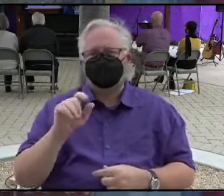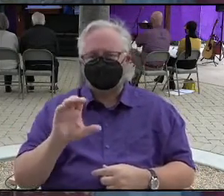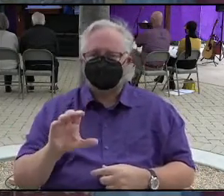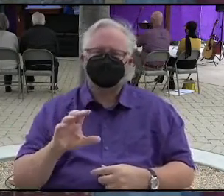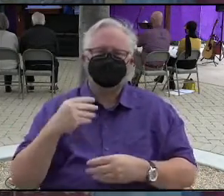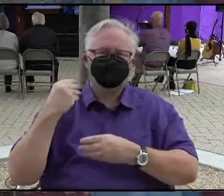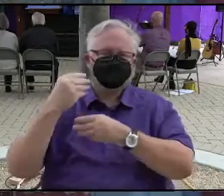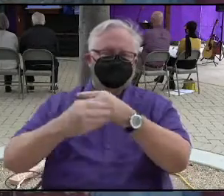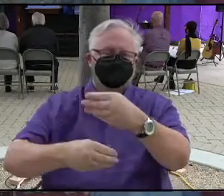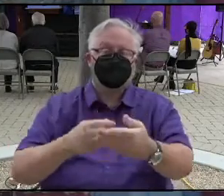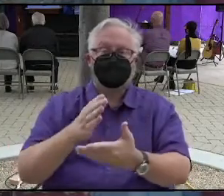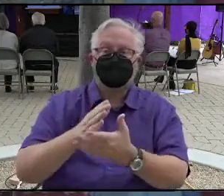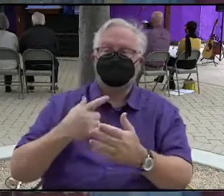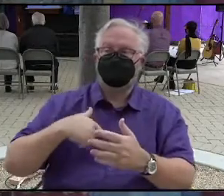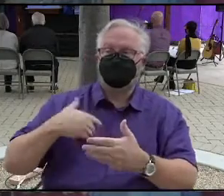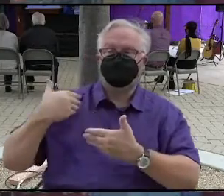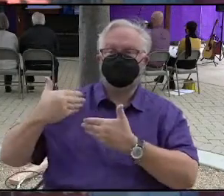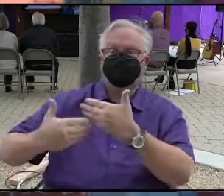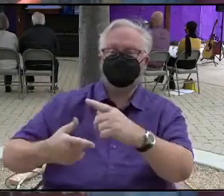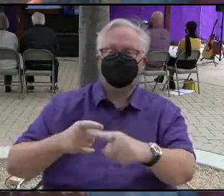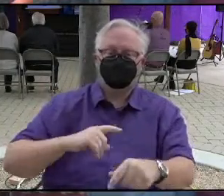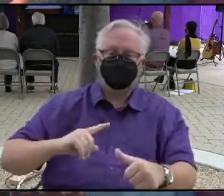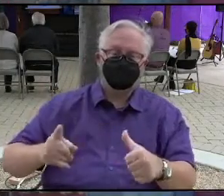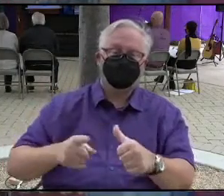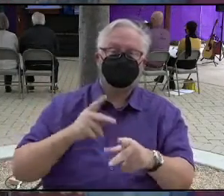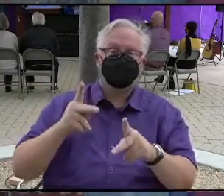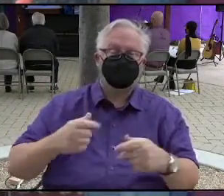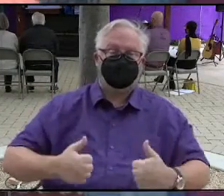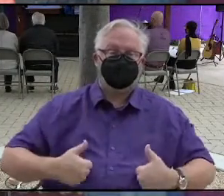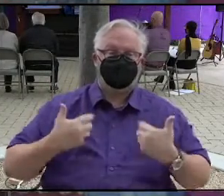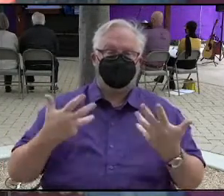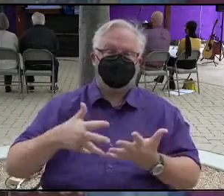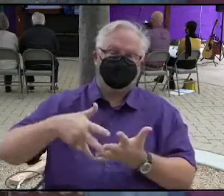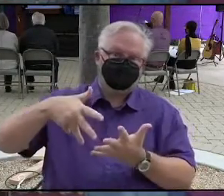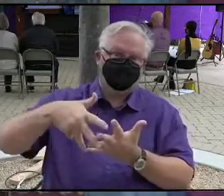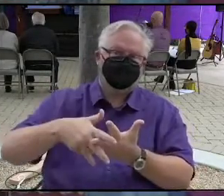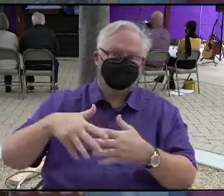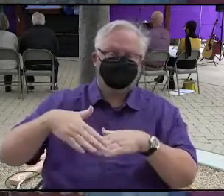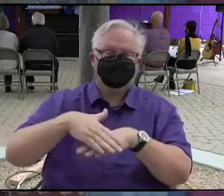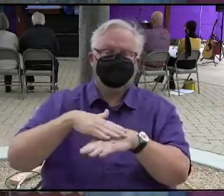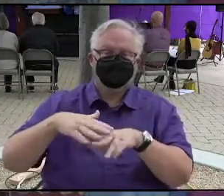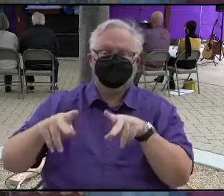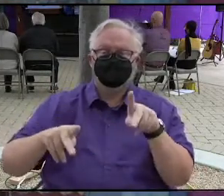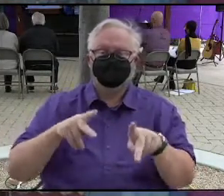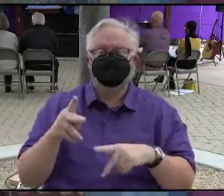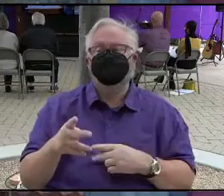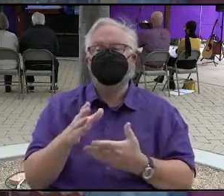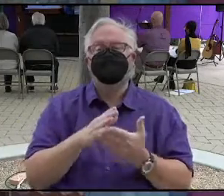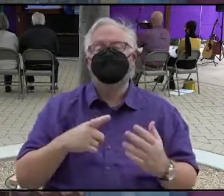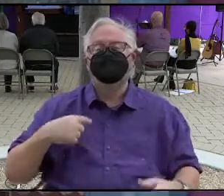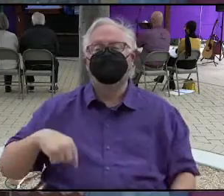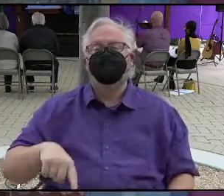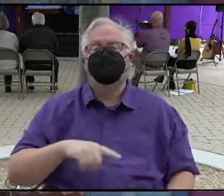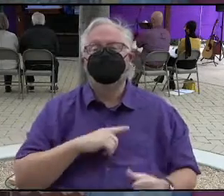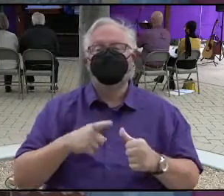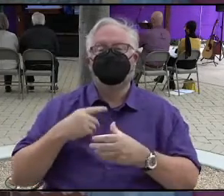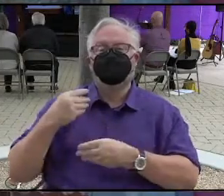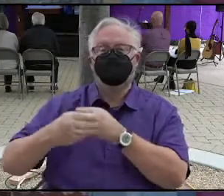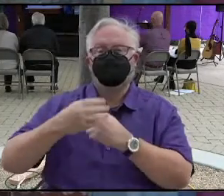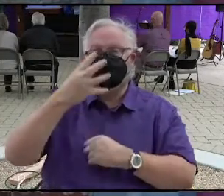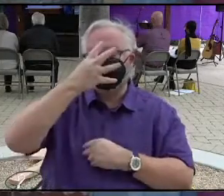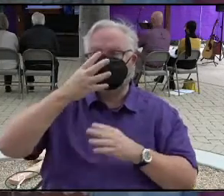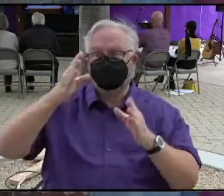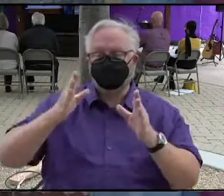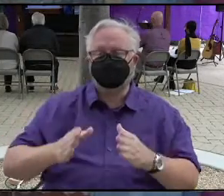Some of us are descended from the original inhabitants of this land, the indigenous peoples. Some of us are first-generation